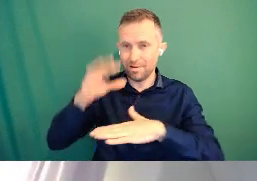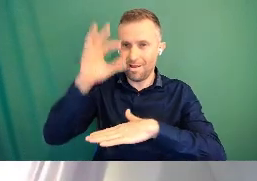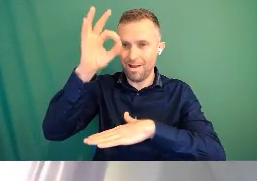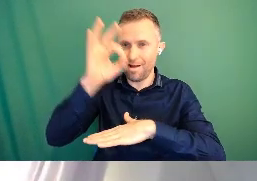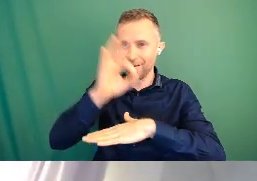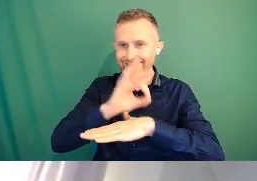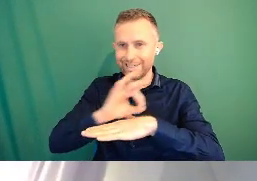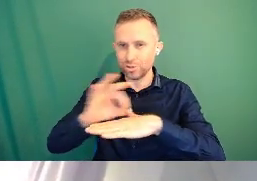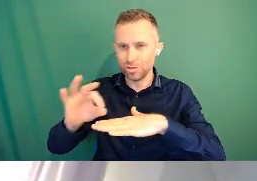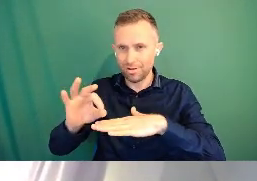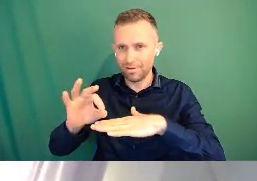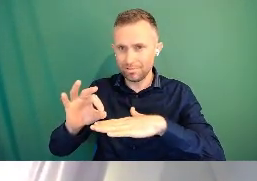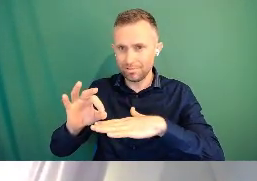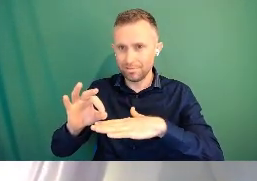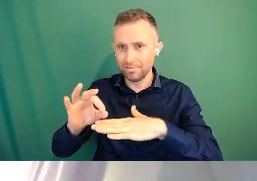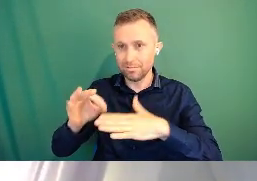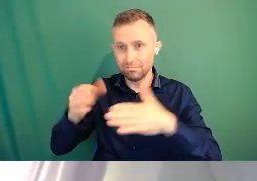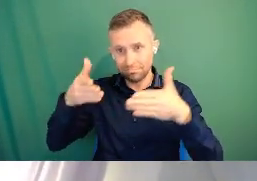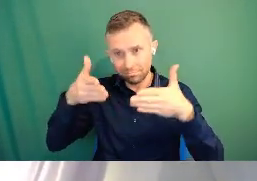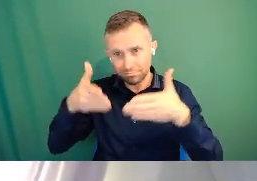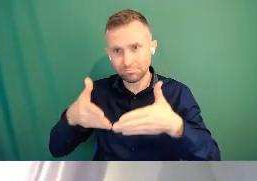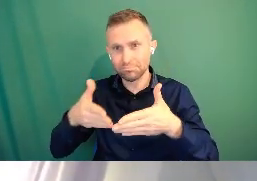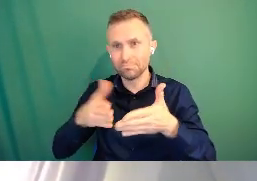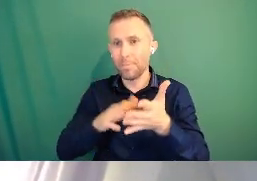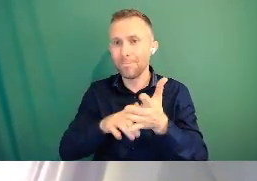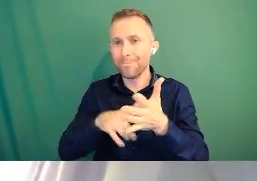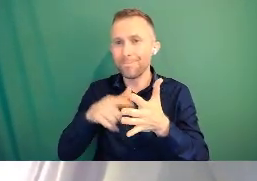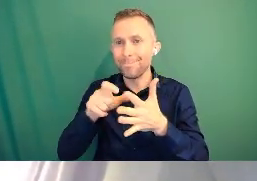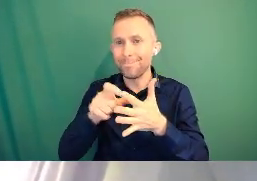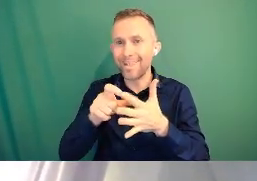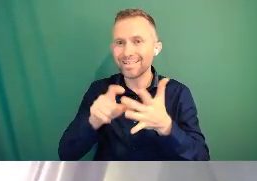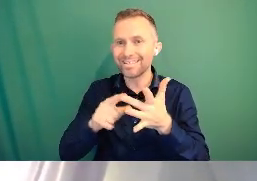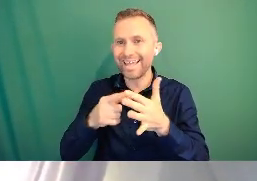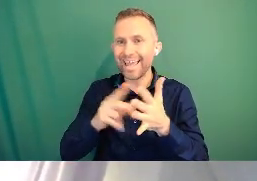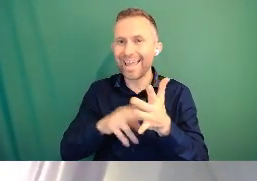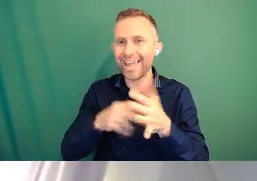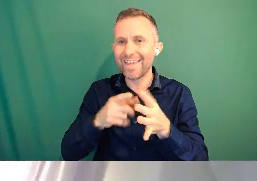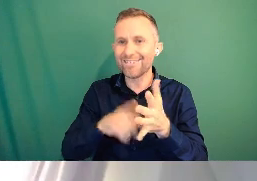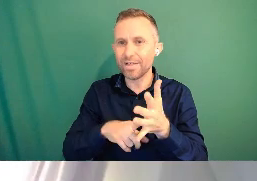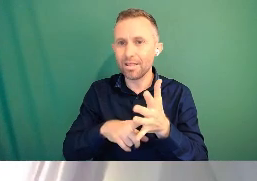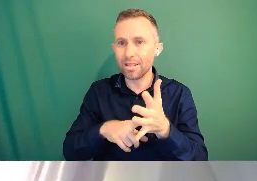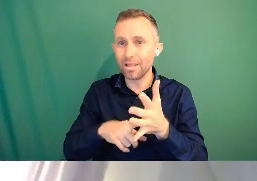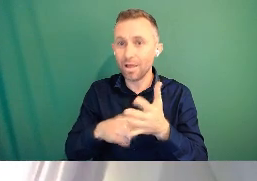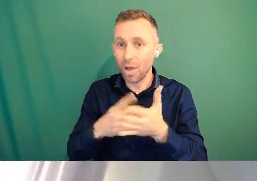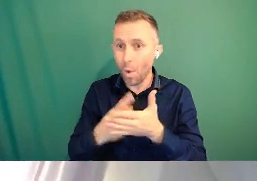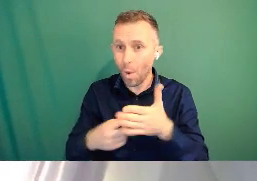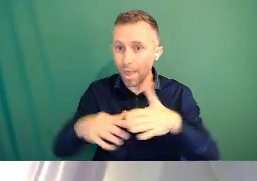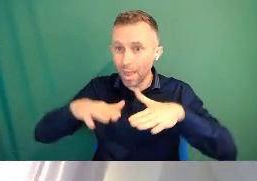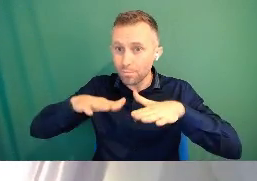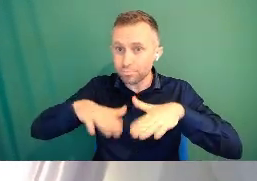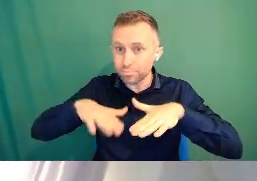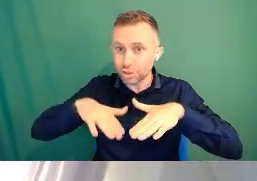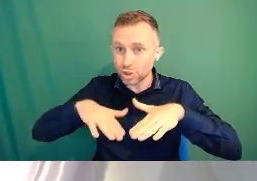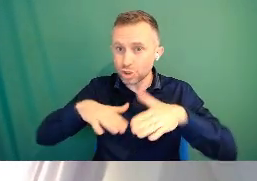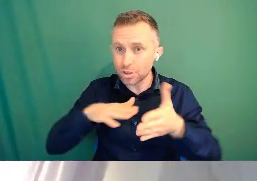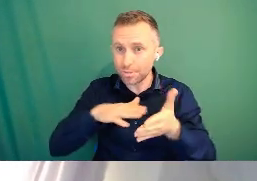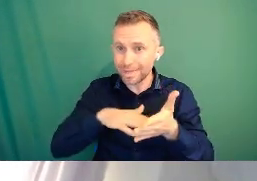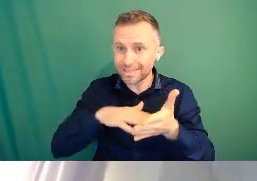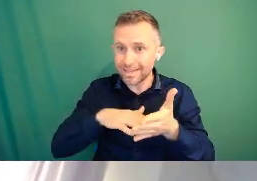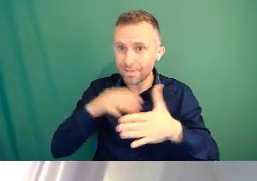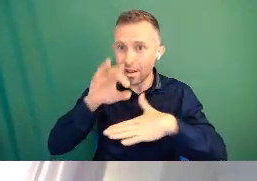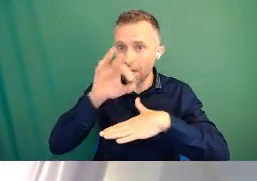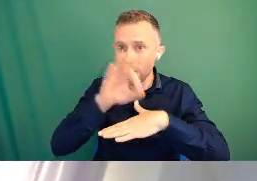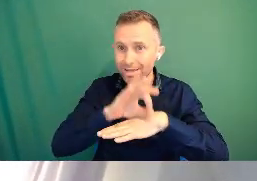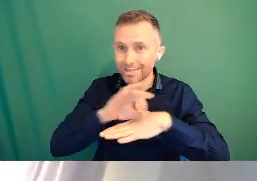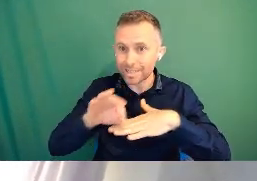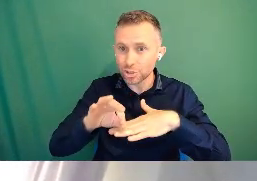architecture, and mostly medieval architecture. So not just British architecture, that is,